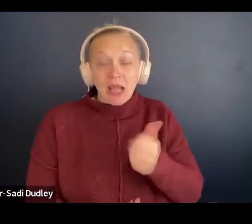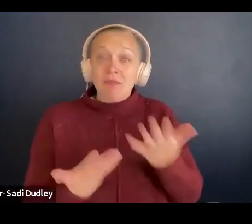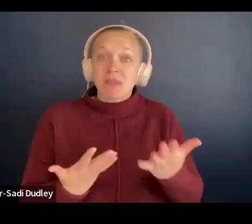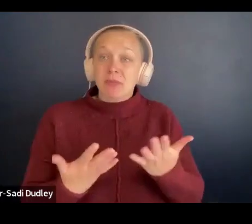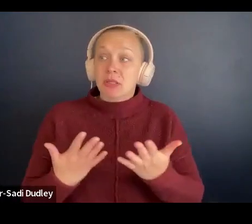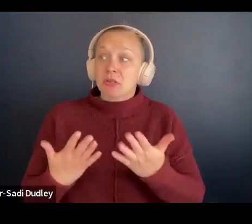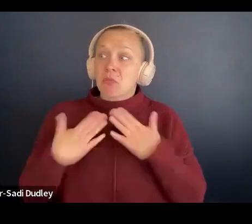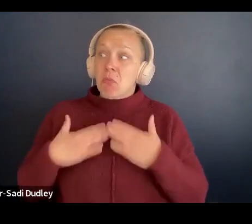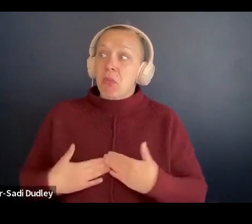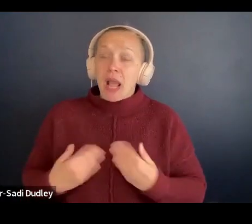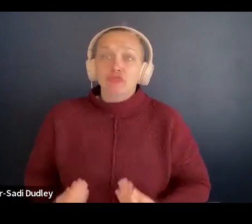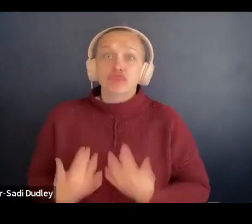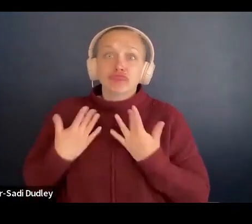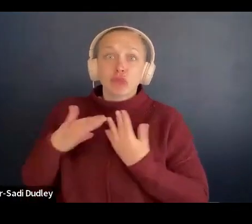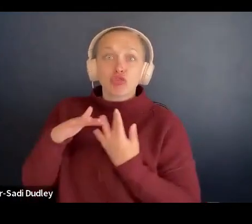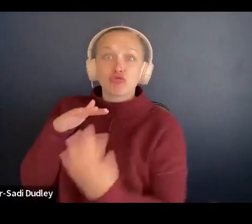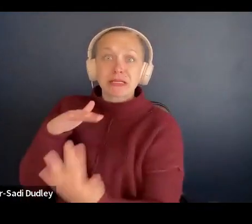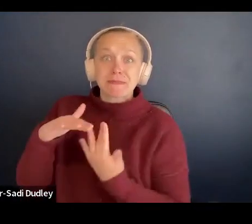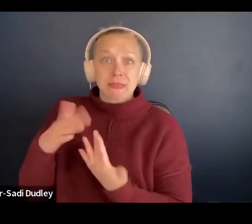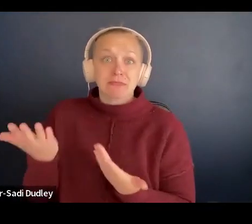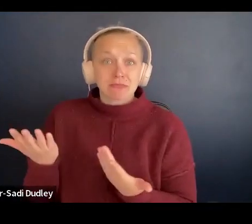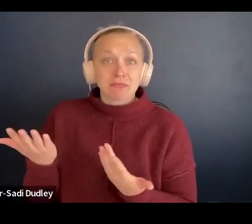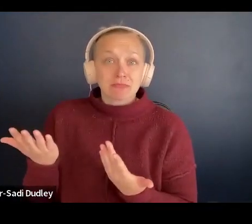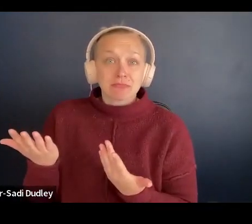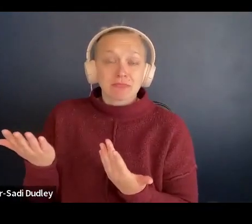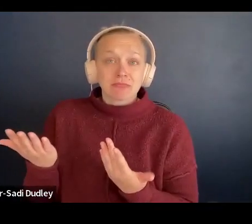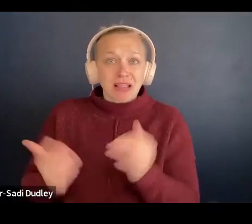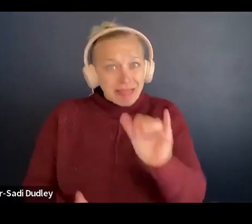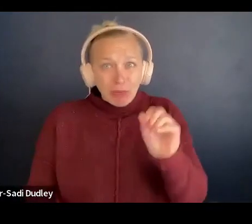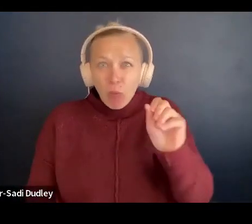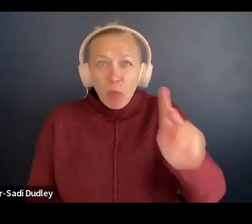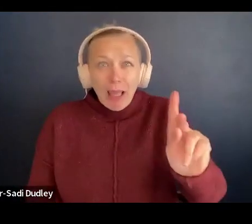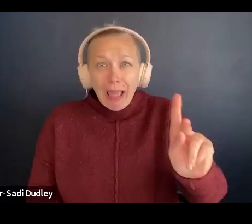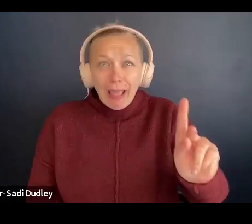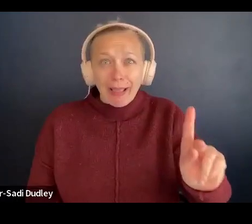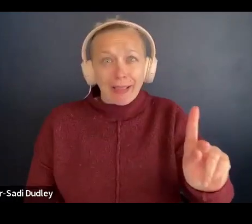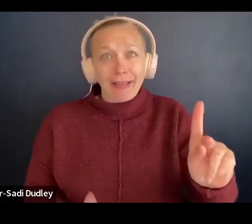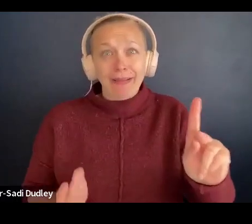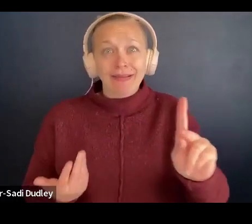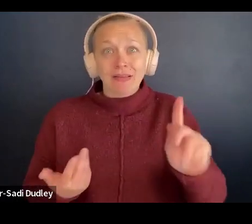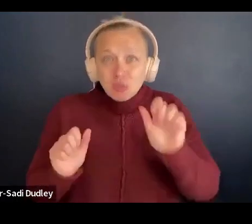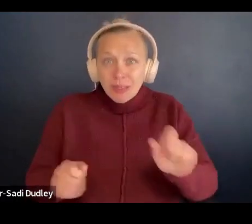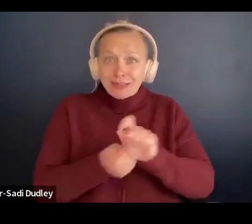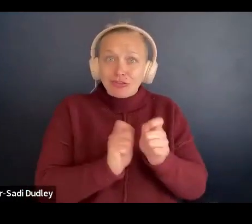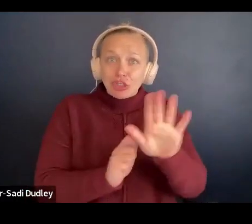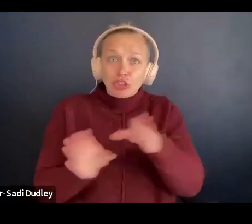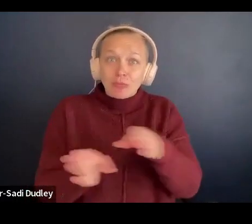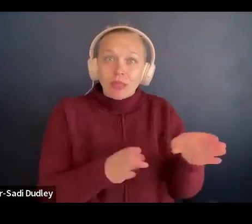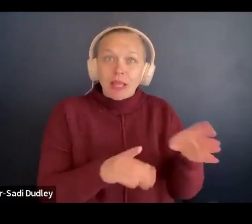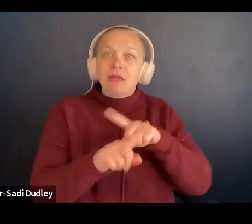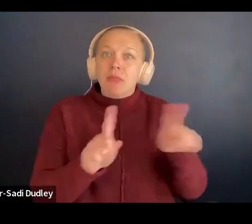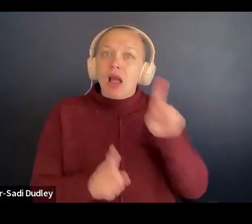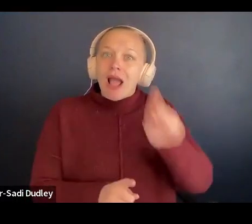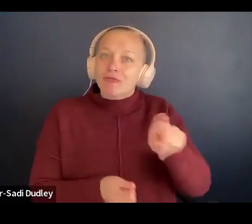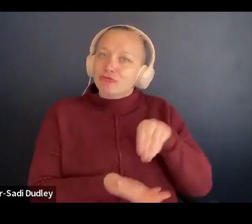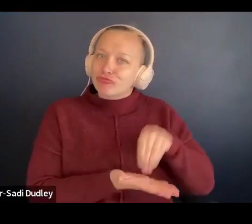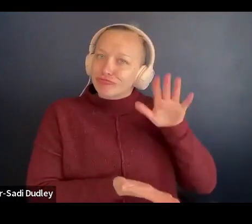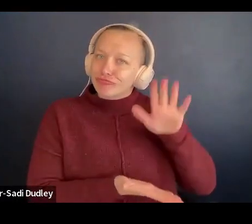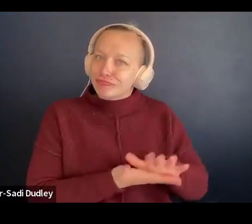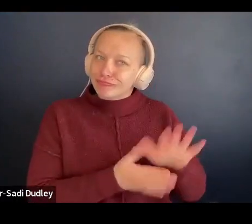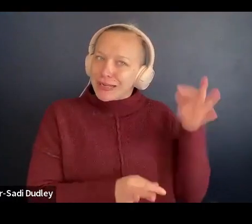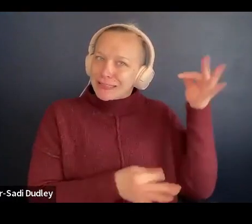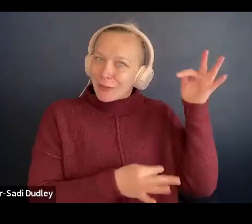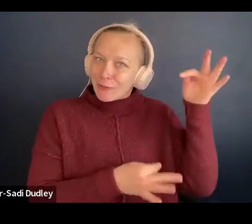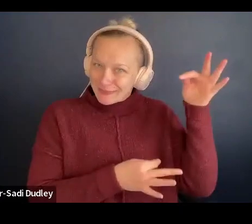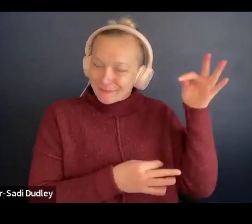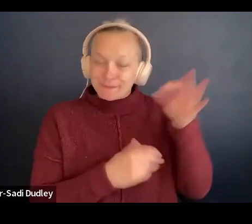people. And just know that it's okay to change your plans, but just make sure that you're documenting it. So